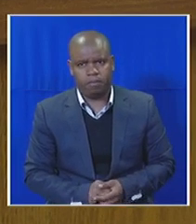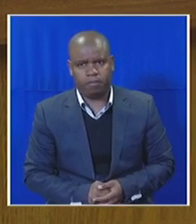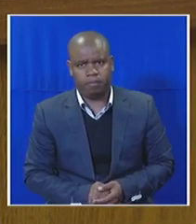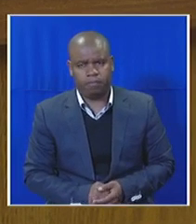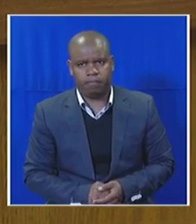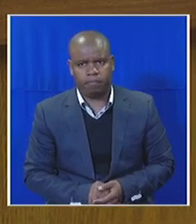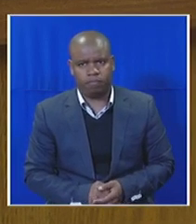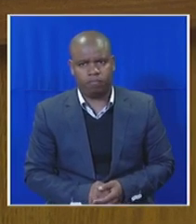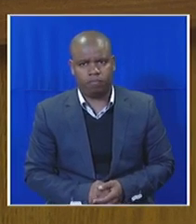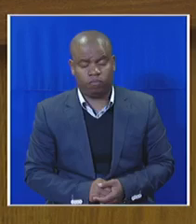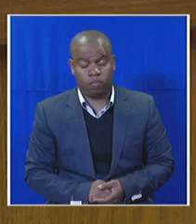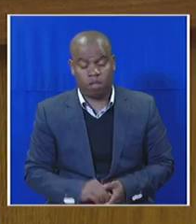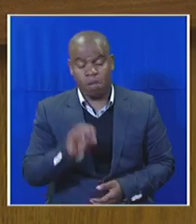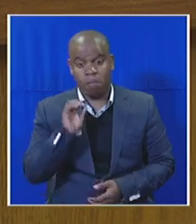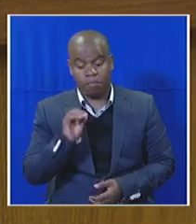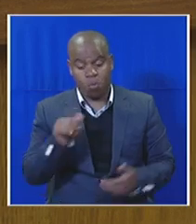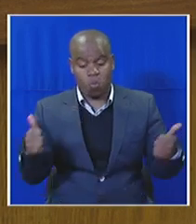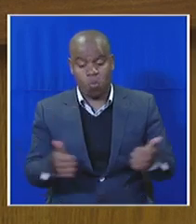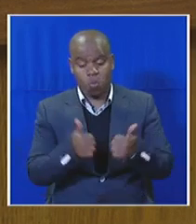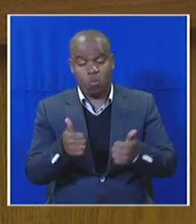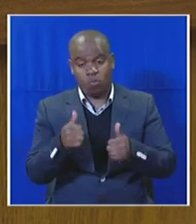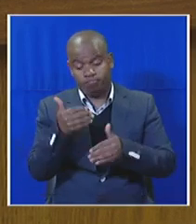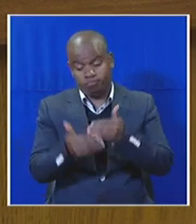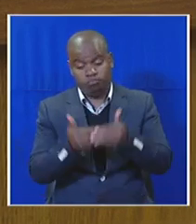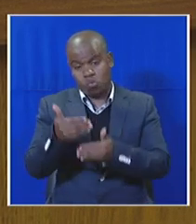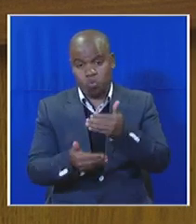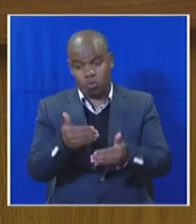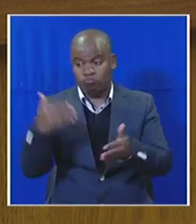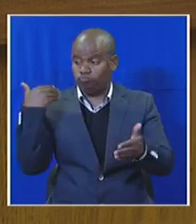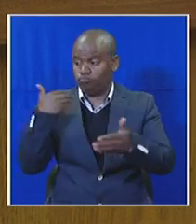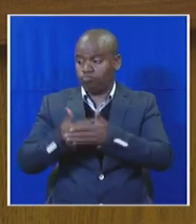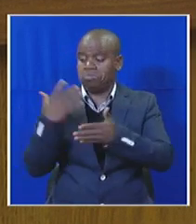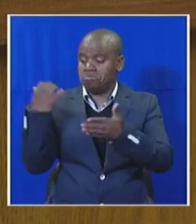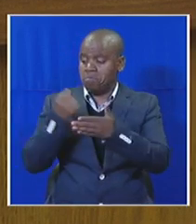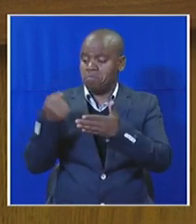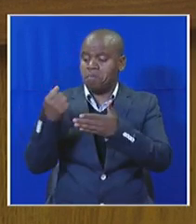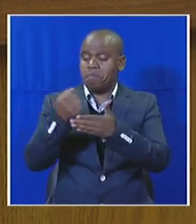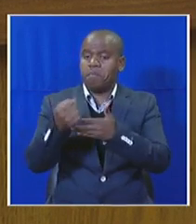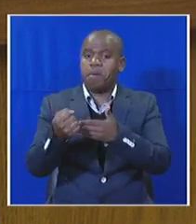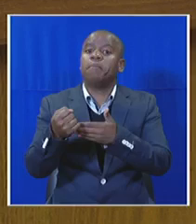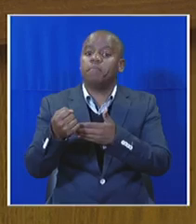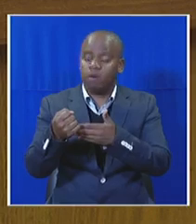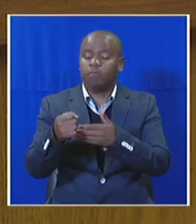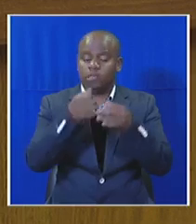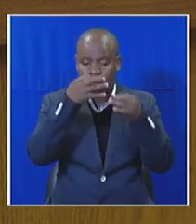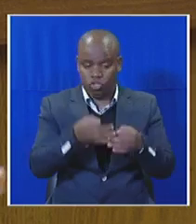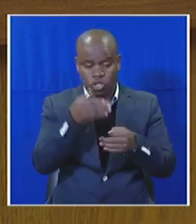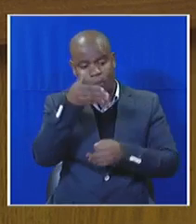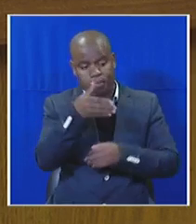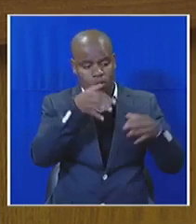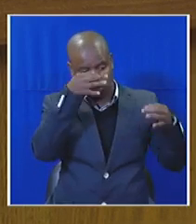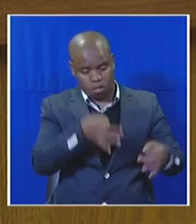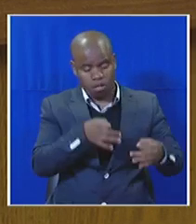There is already good progress that has been made in implementing the decisions